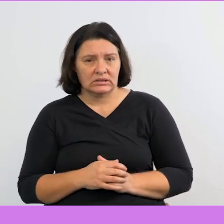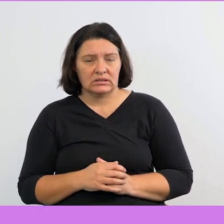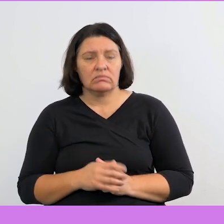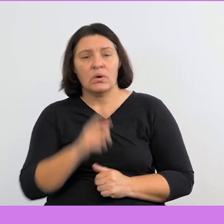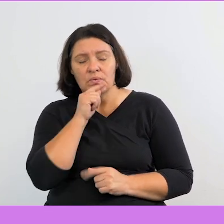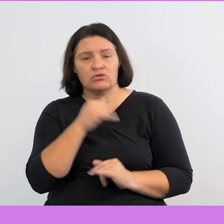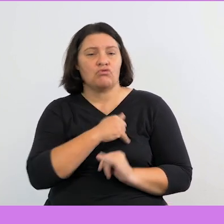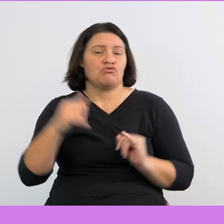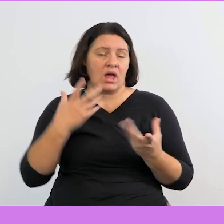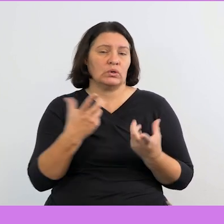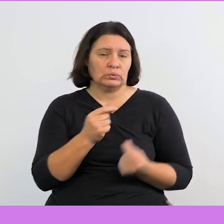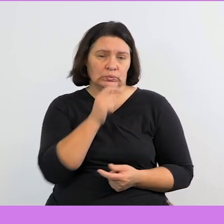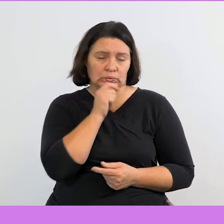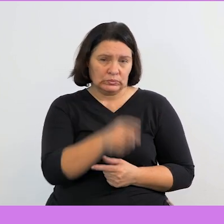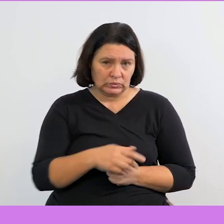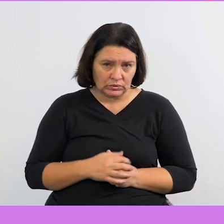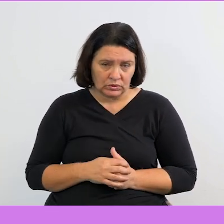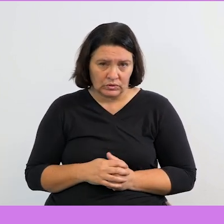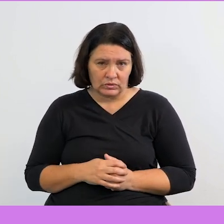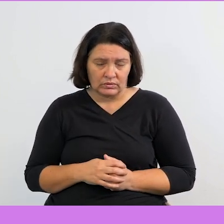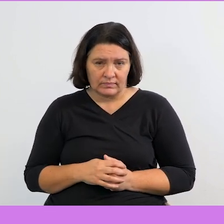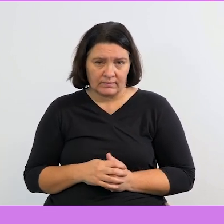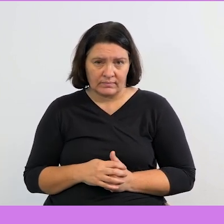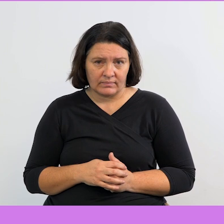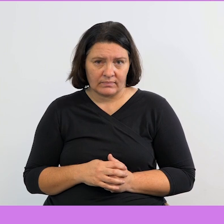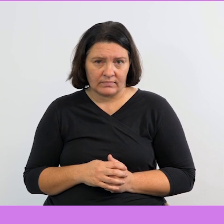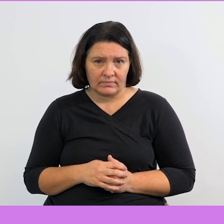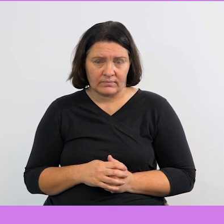want you to use your ruler doing this, right? So we're gonna